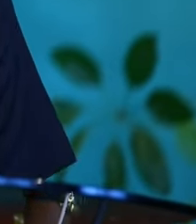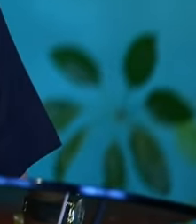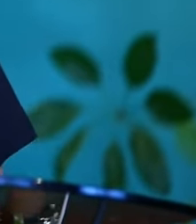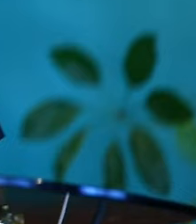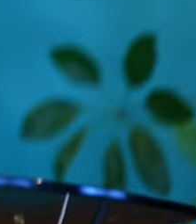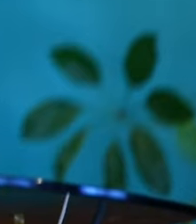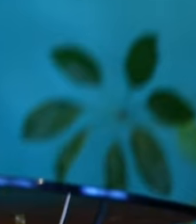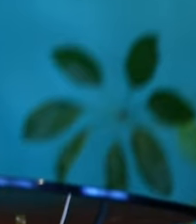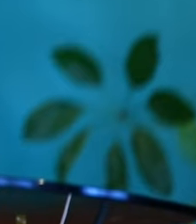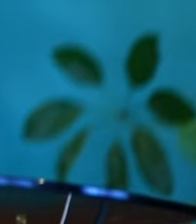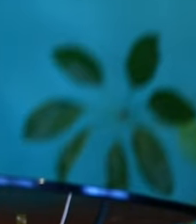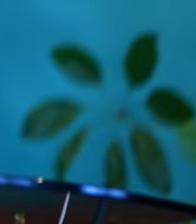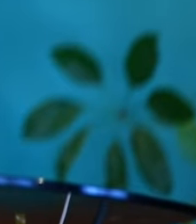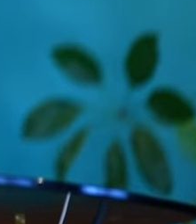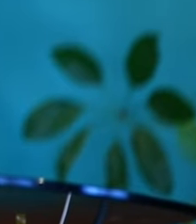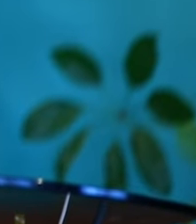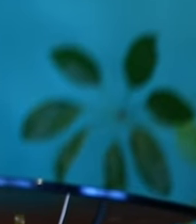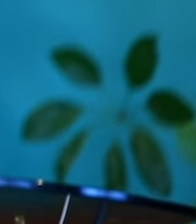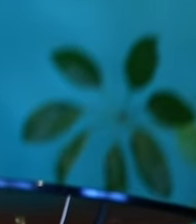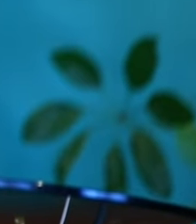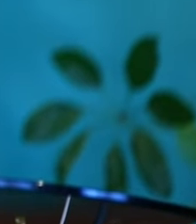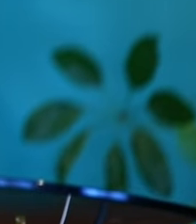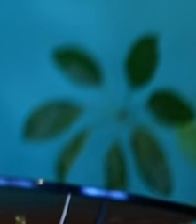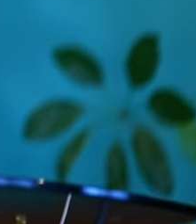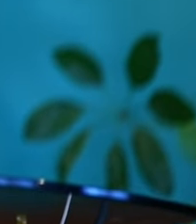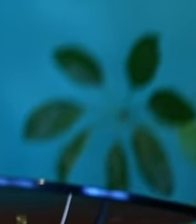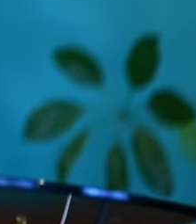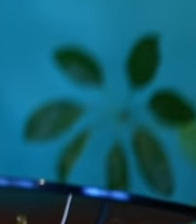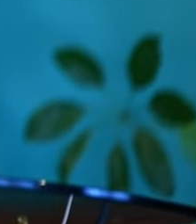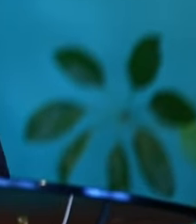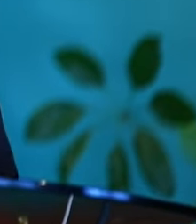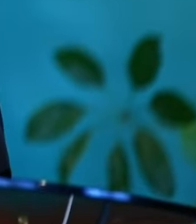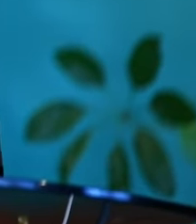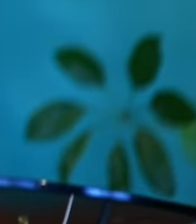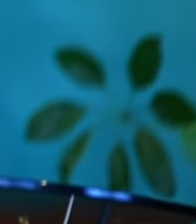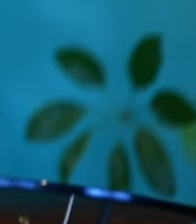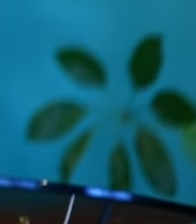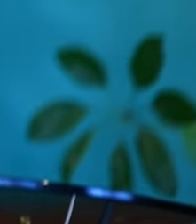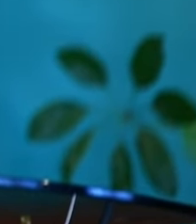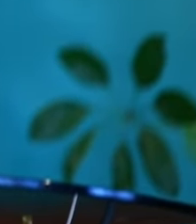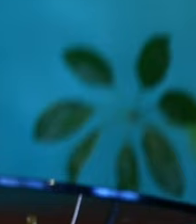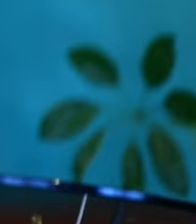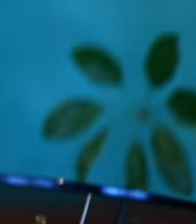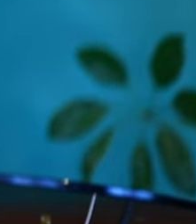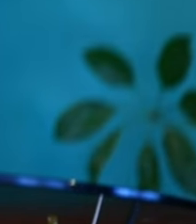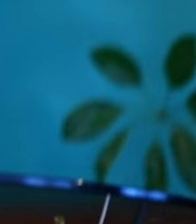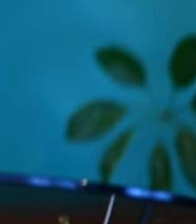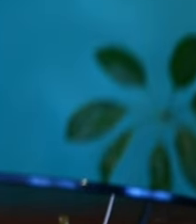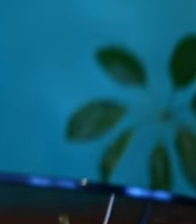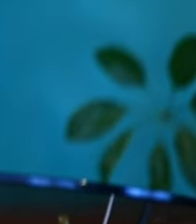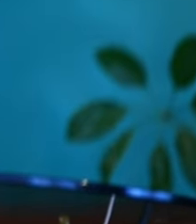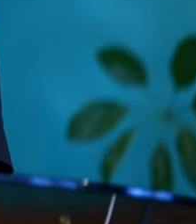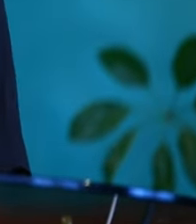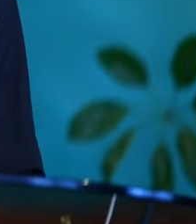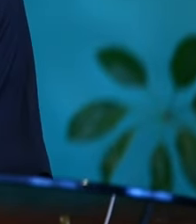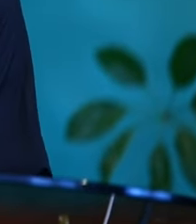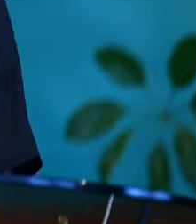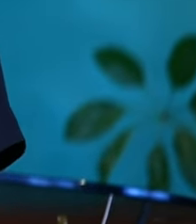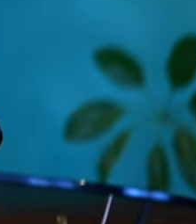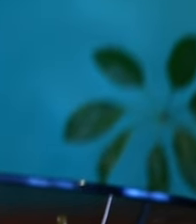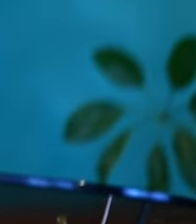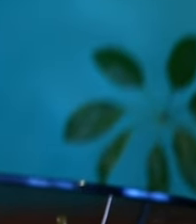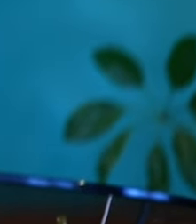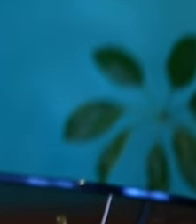in here say a hearty amen? That looks like it's in the colden part of